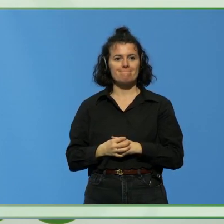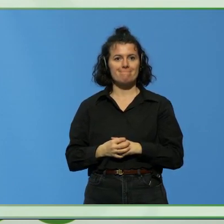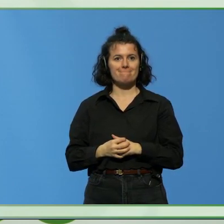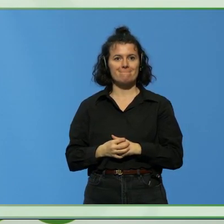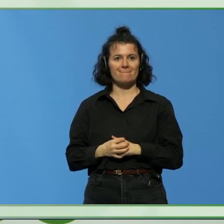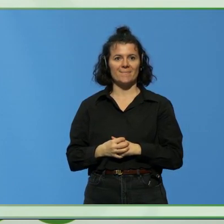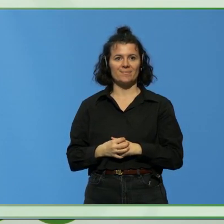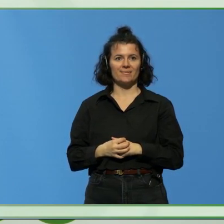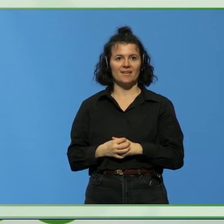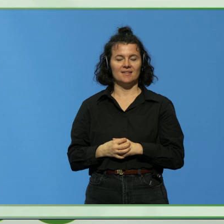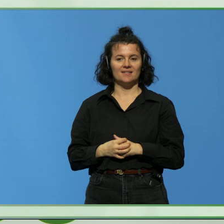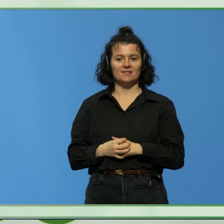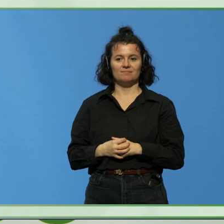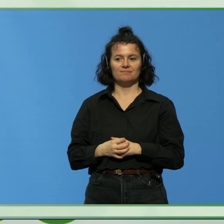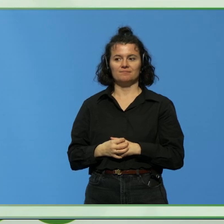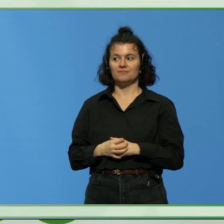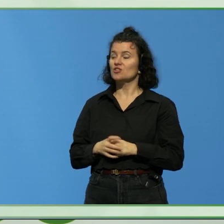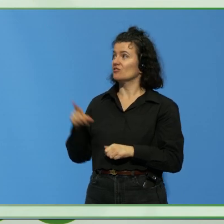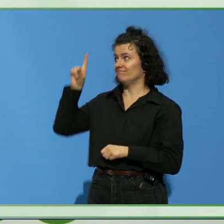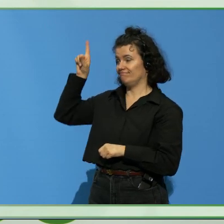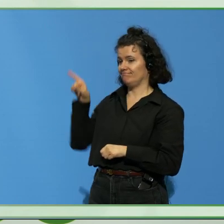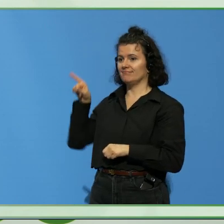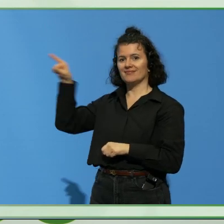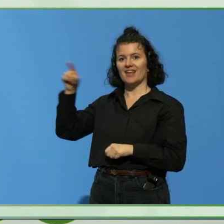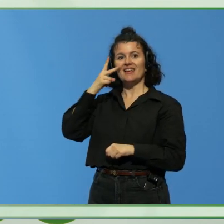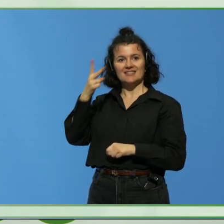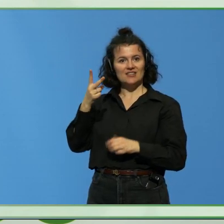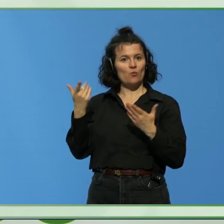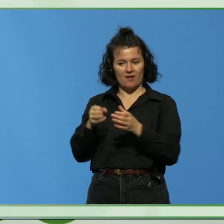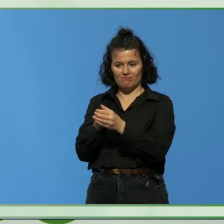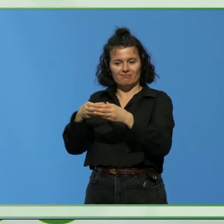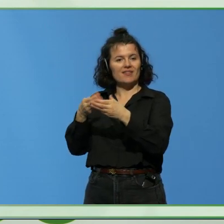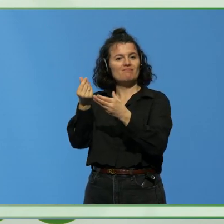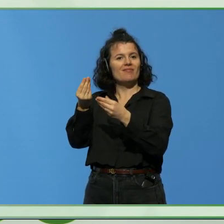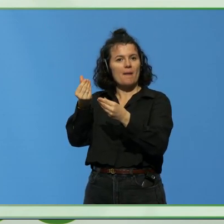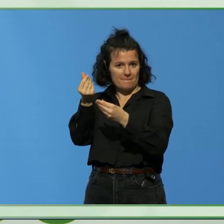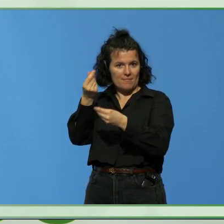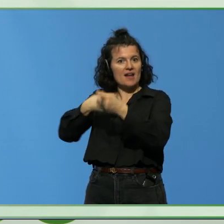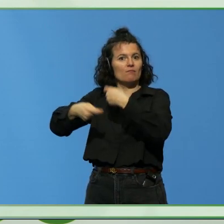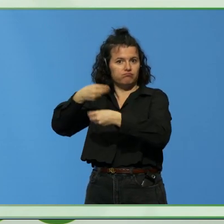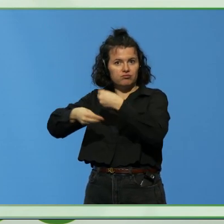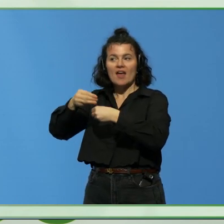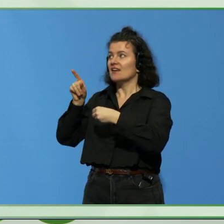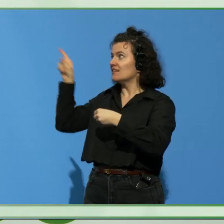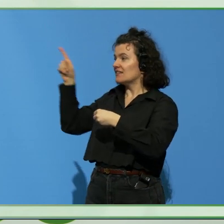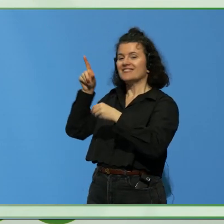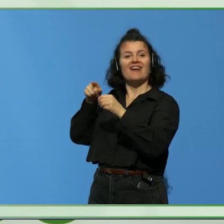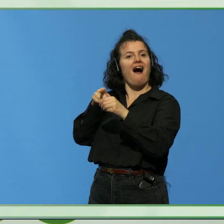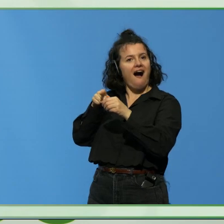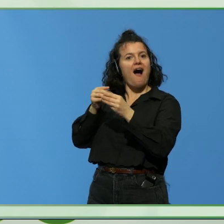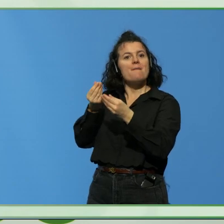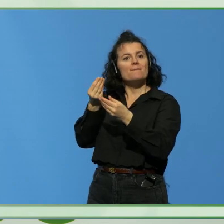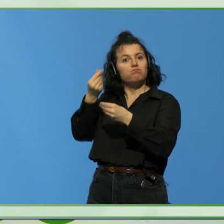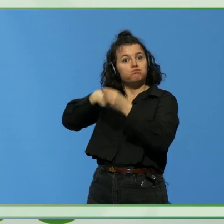much, not only a revenue increase in the startups, but also employment generation,